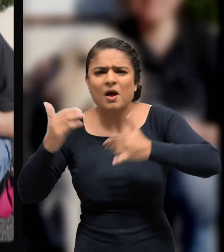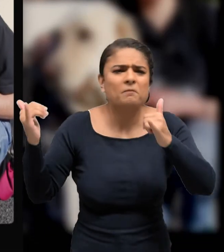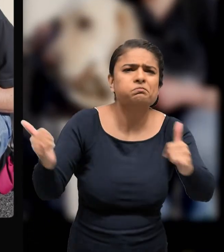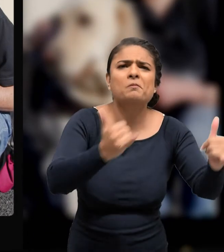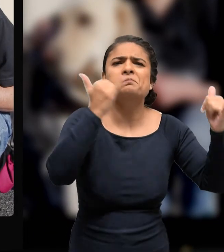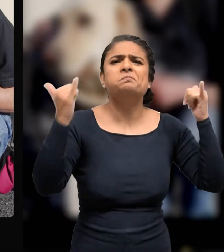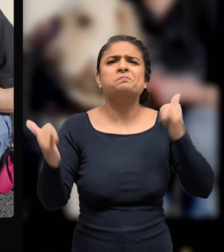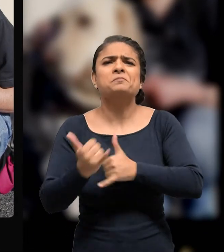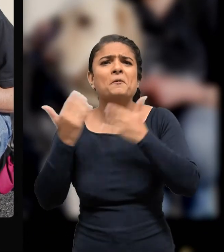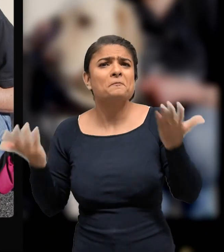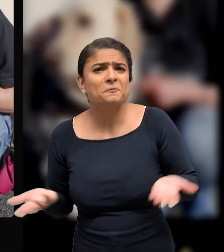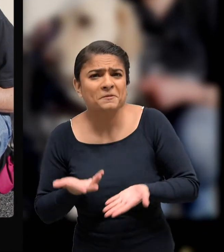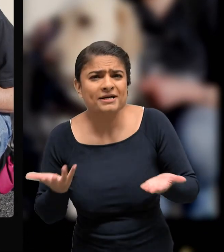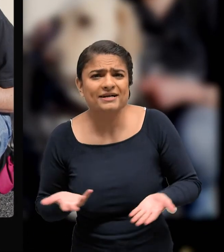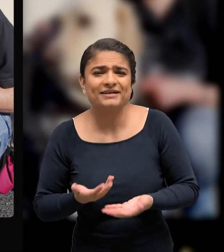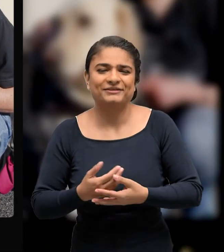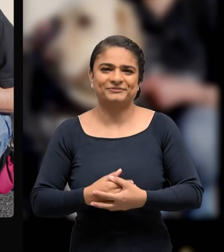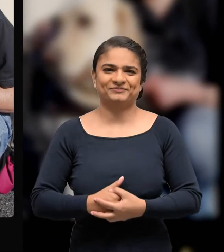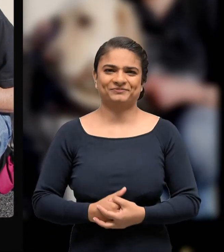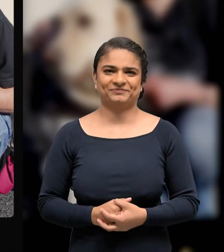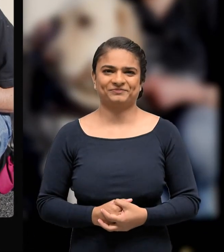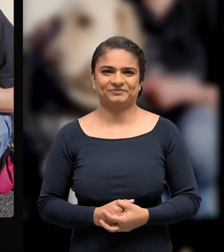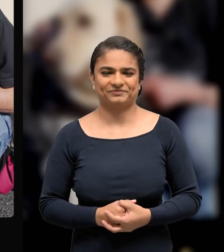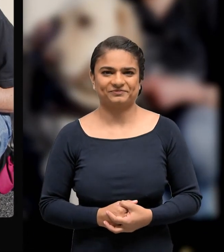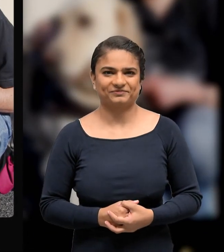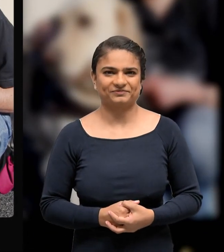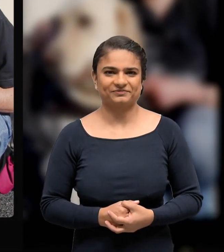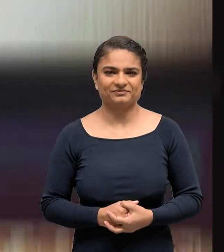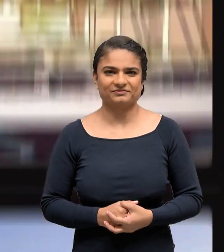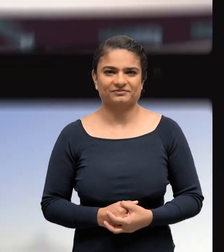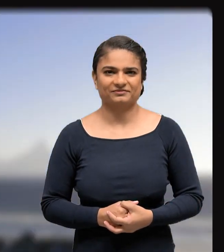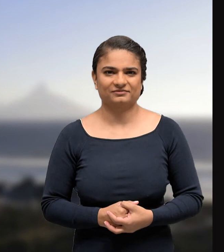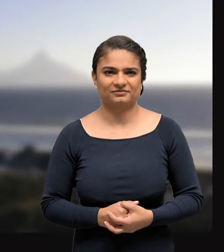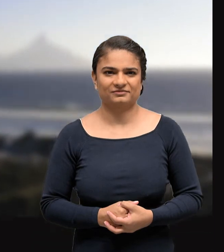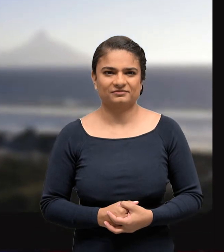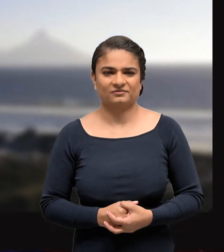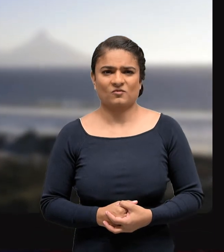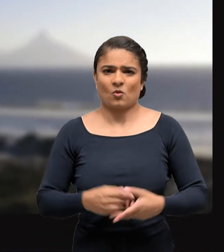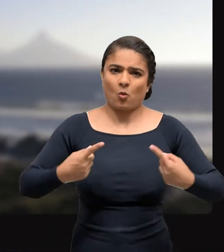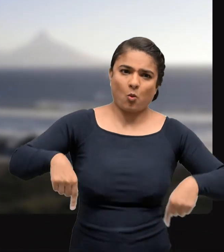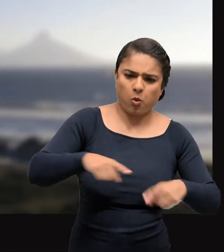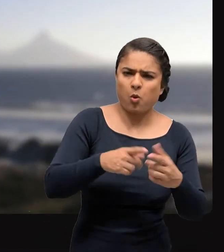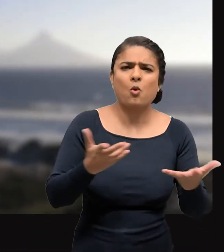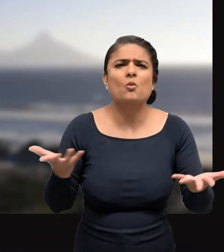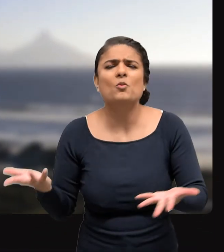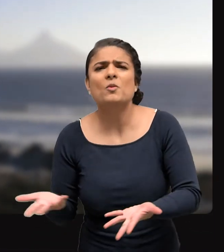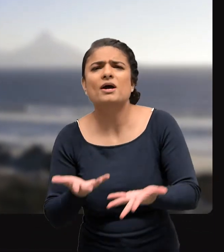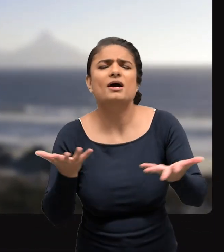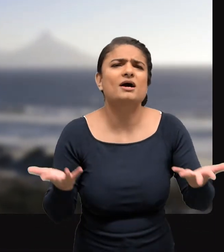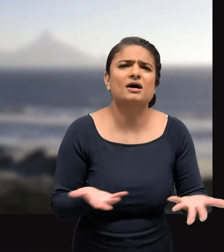tonight? Wave goodbye and now